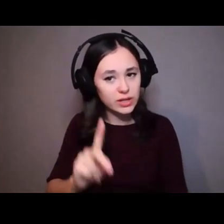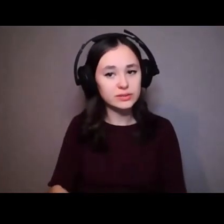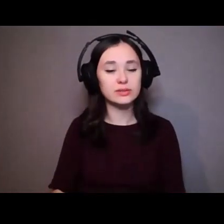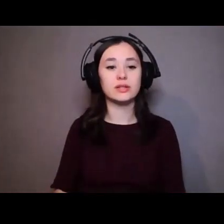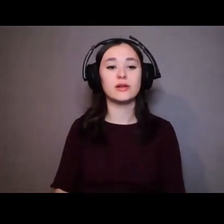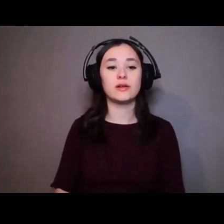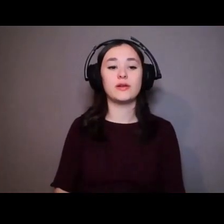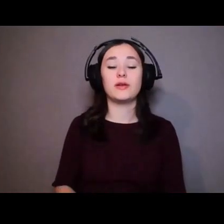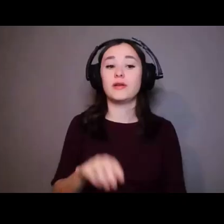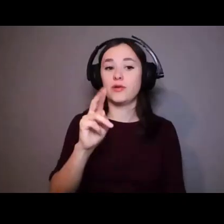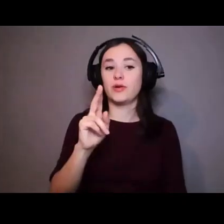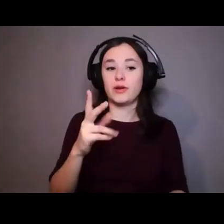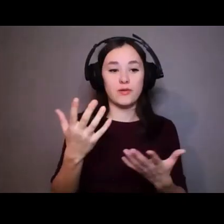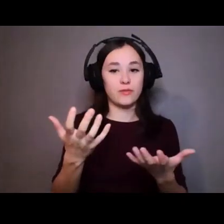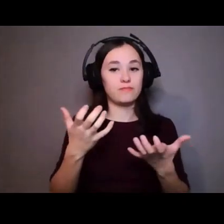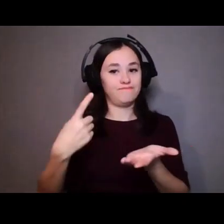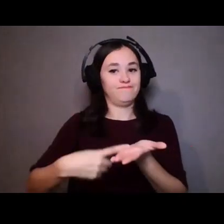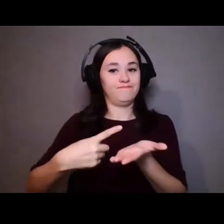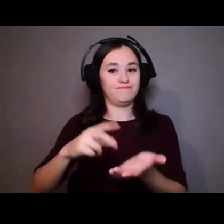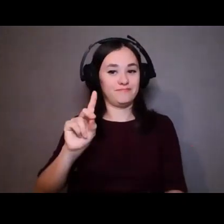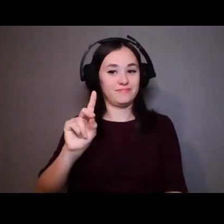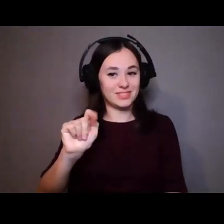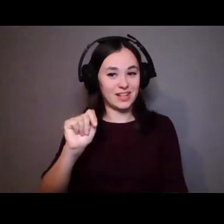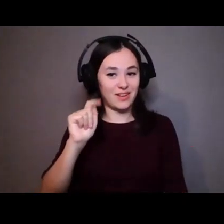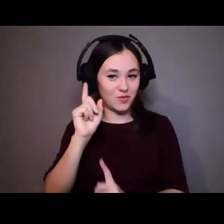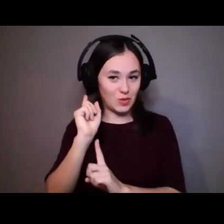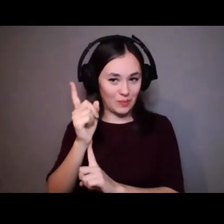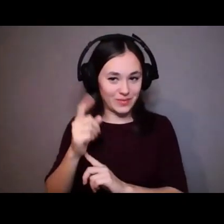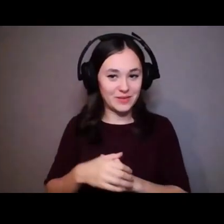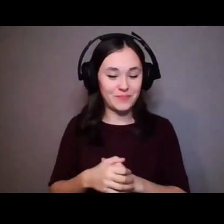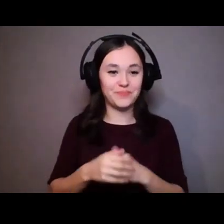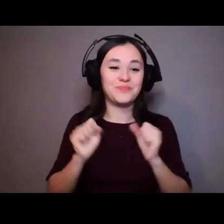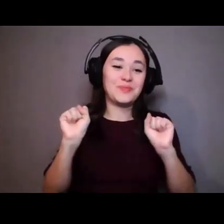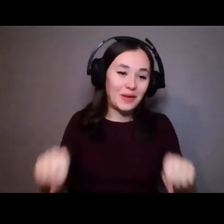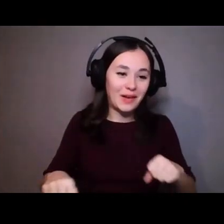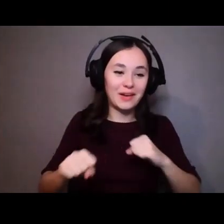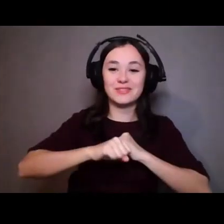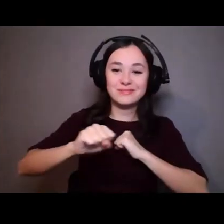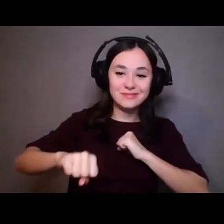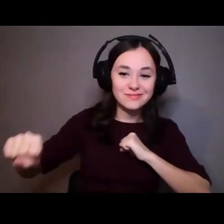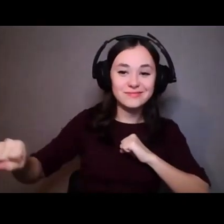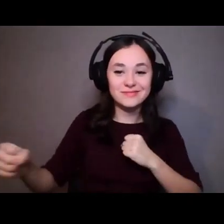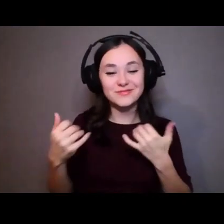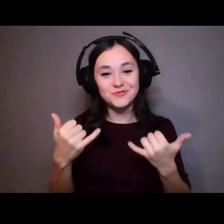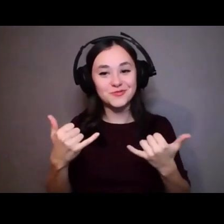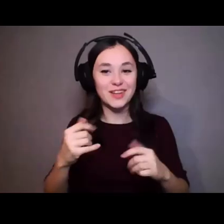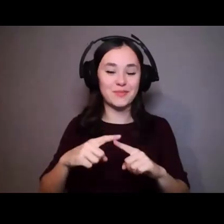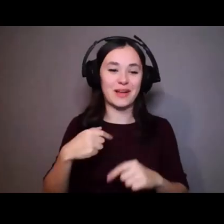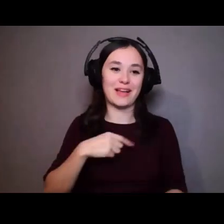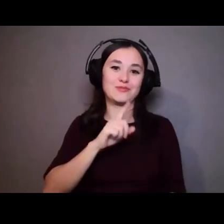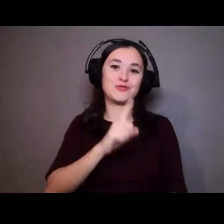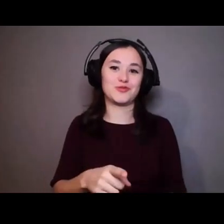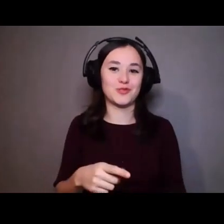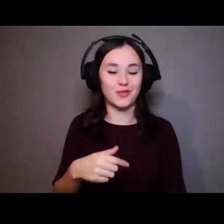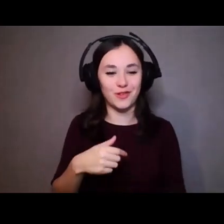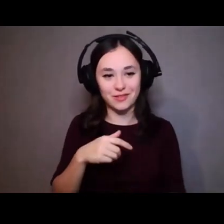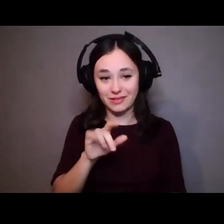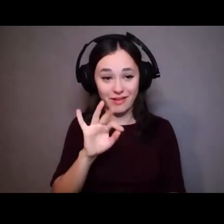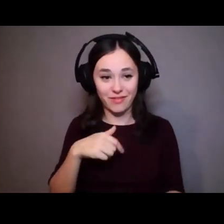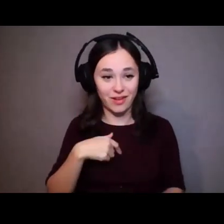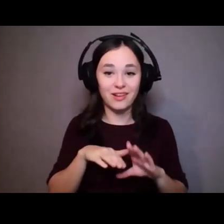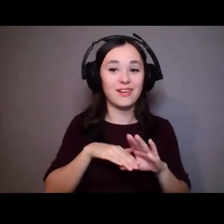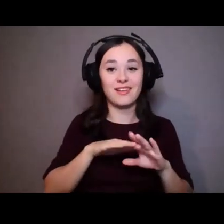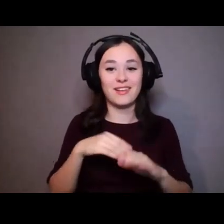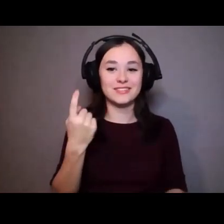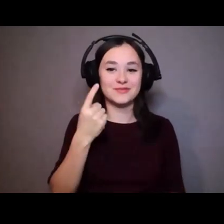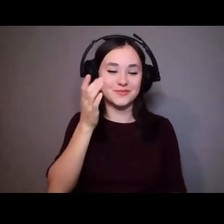on actually talking about data. I mean, we could talk about this for a long time, but I know I'm going to get nudged if I linger too long